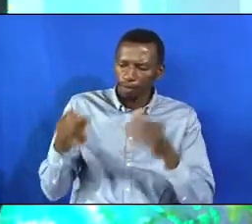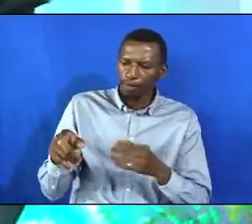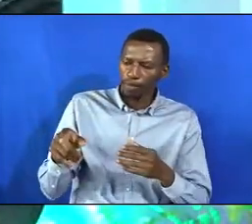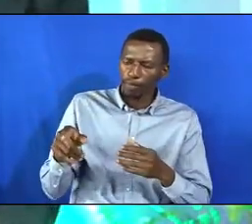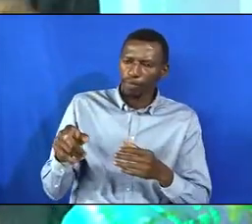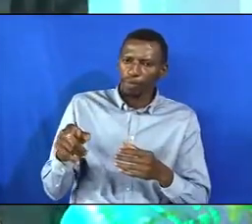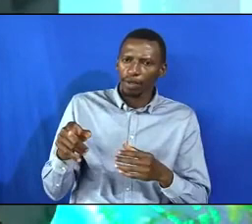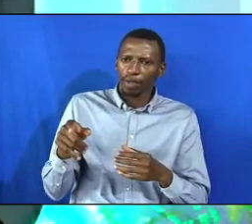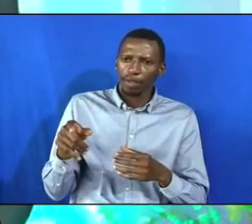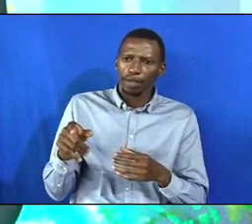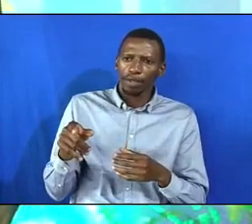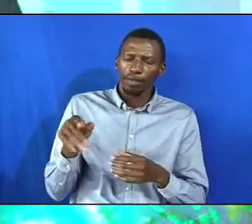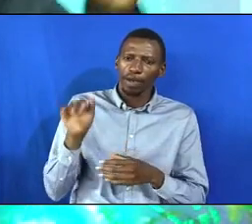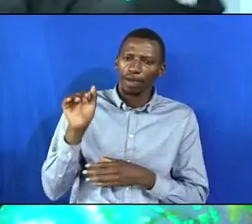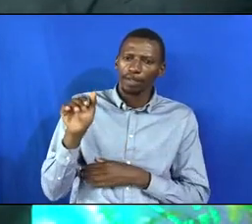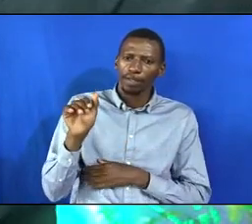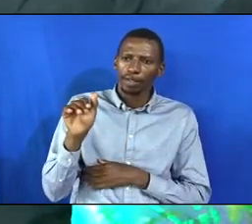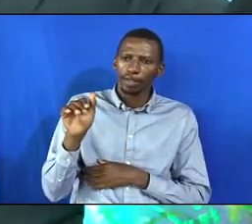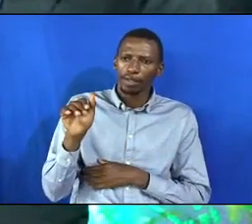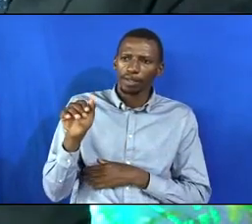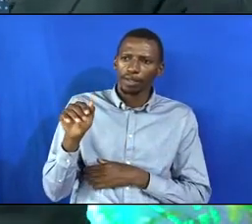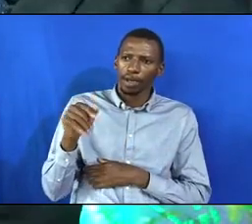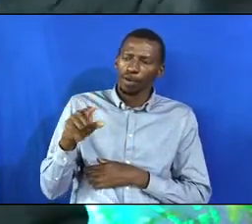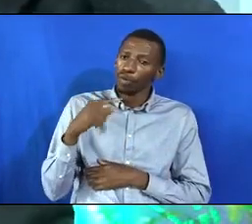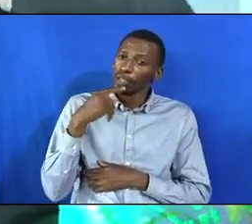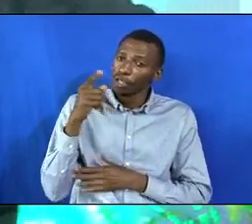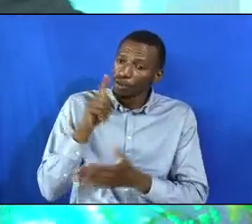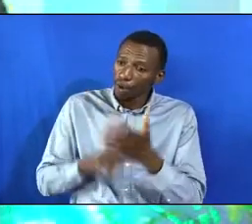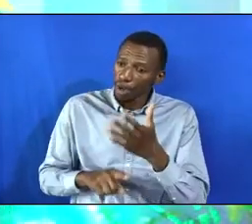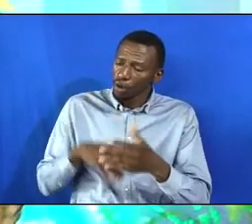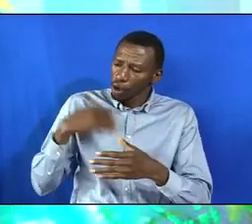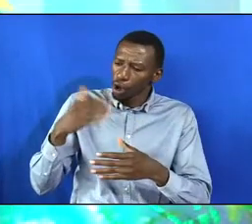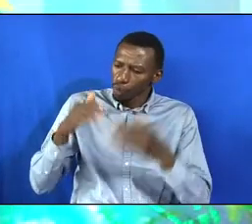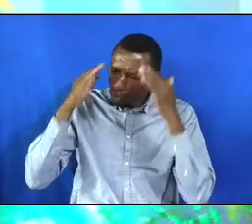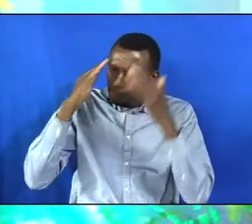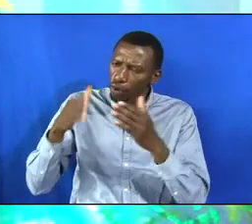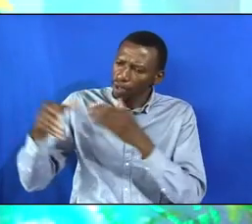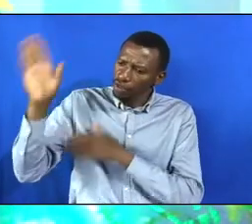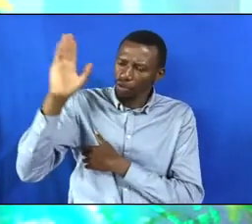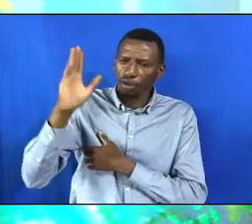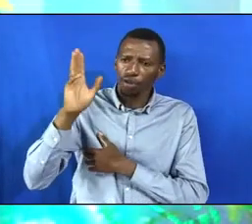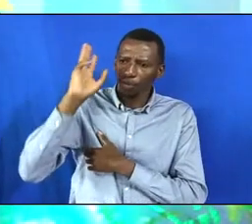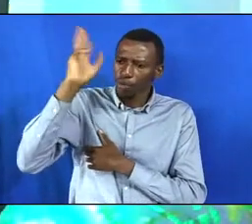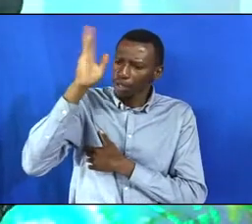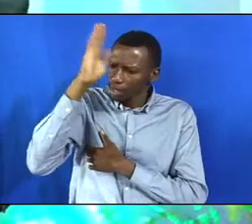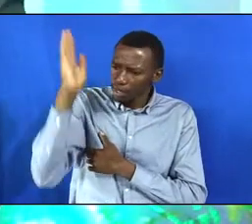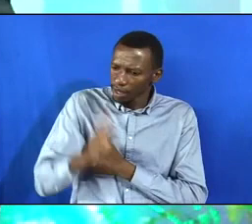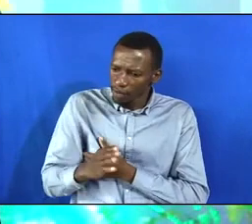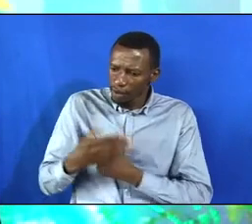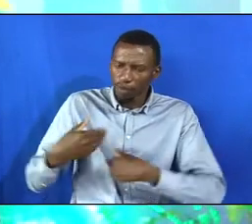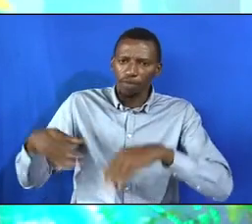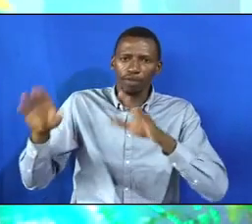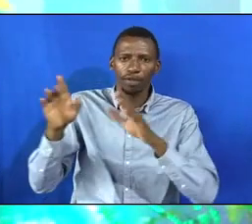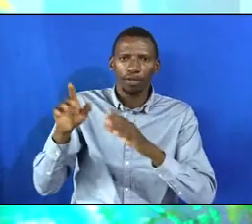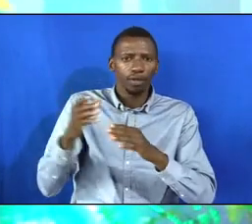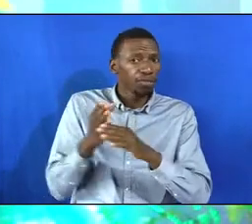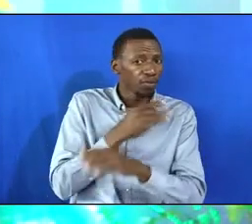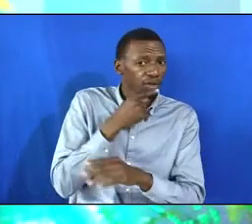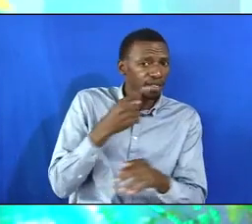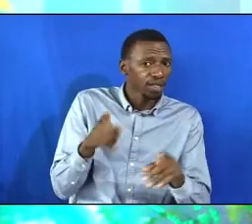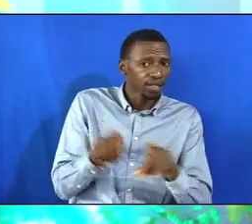What have we always told you? Stick to your God and God will never forsake you. Is that what they were always telling